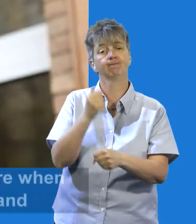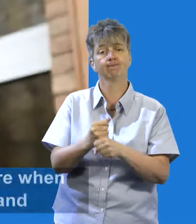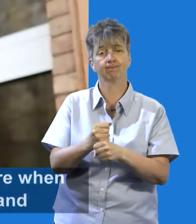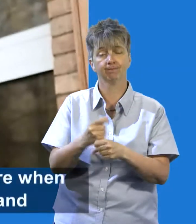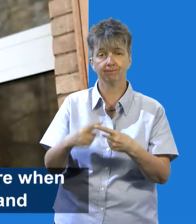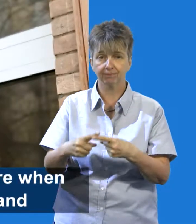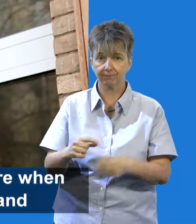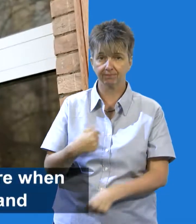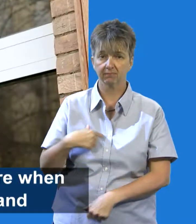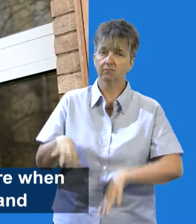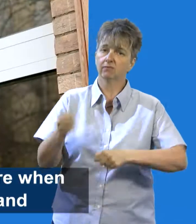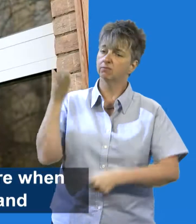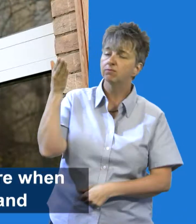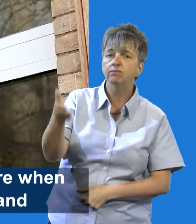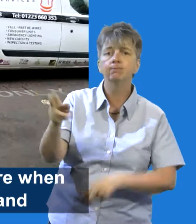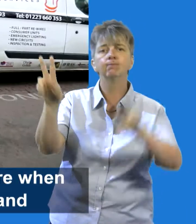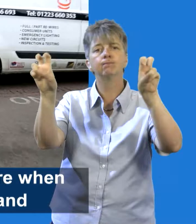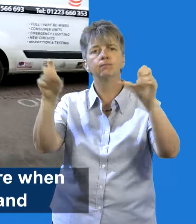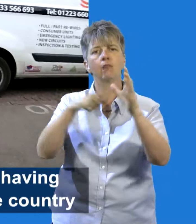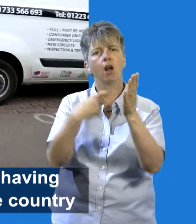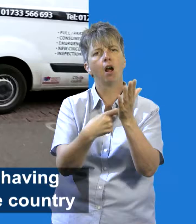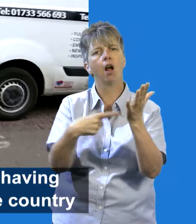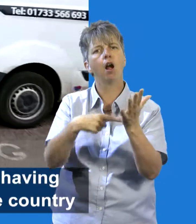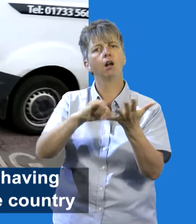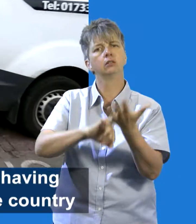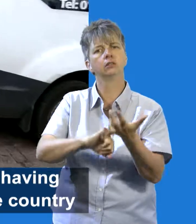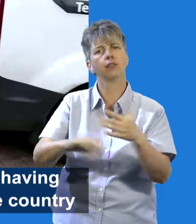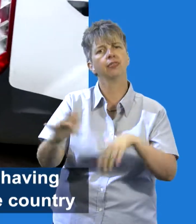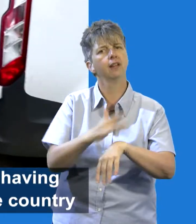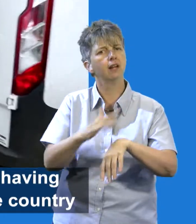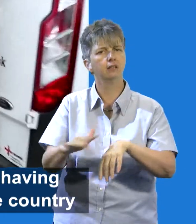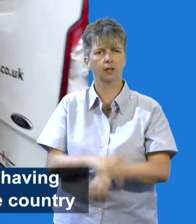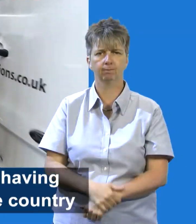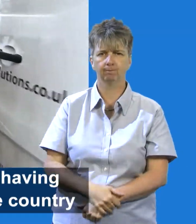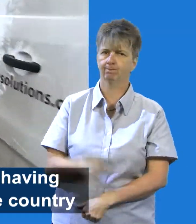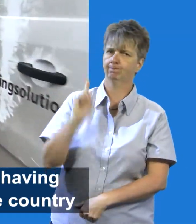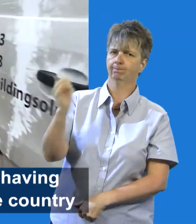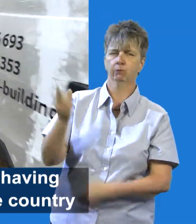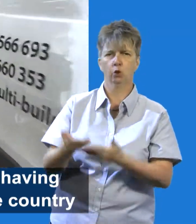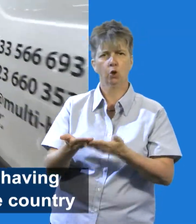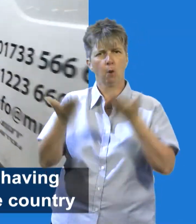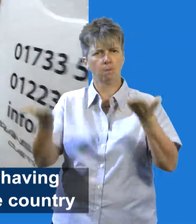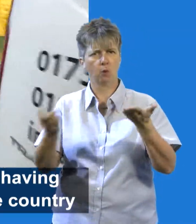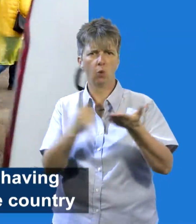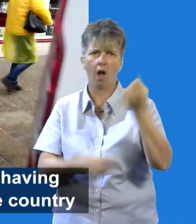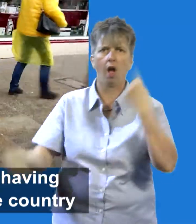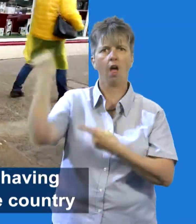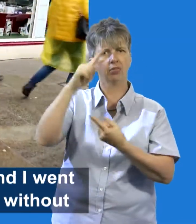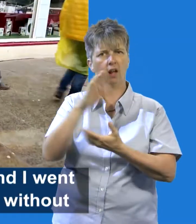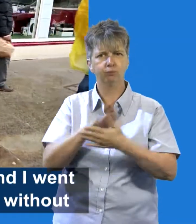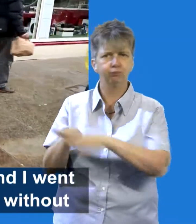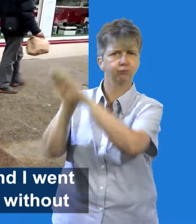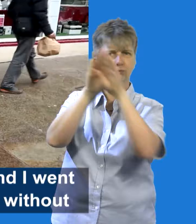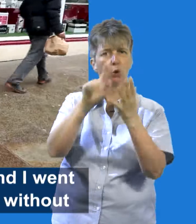I started going to the Arts Theatre when I first moved to Cambridge, and the Arts Theatre, in my experience, having been to theatres up and down the